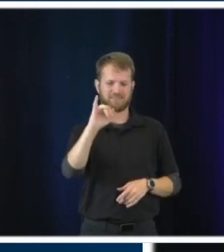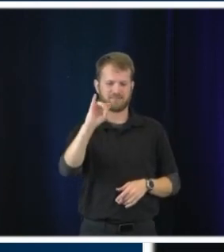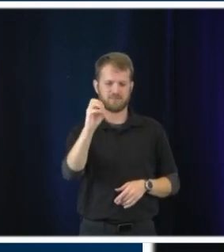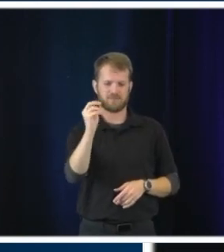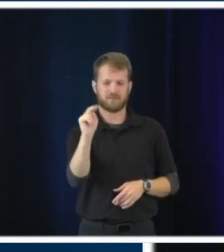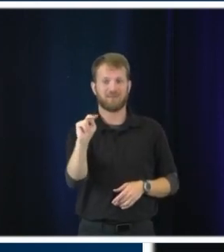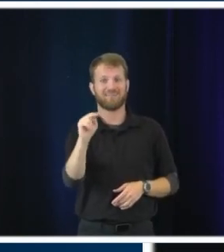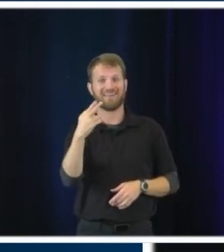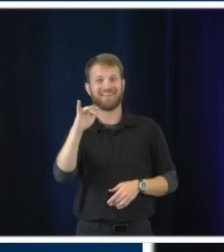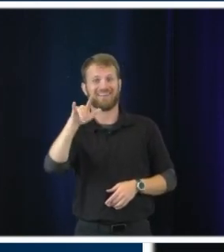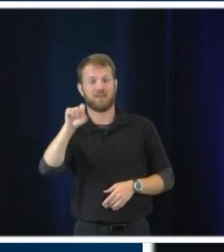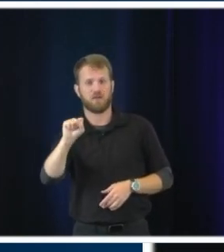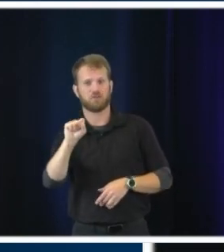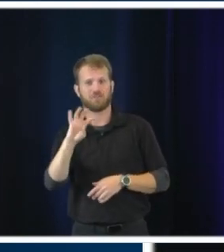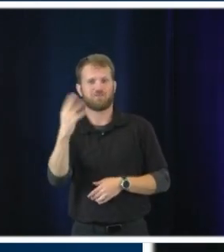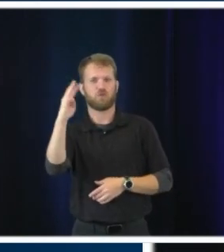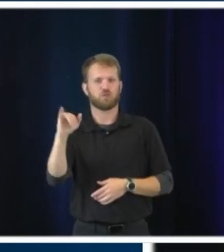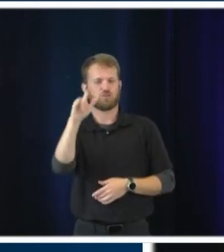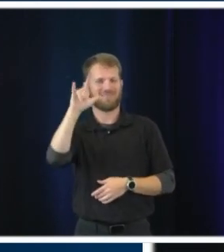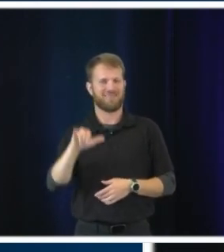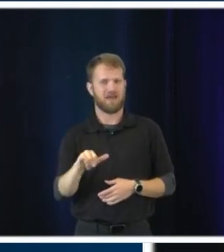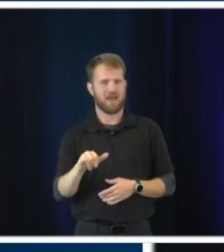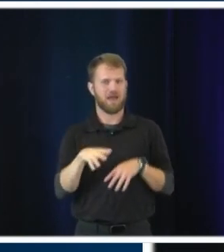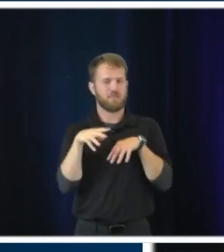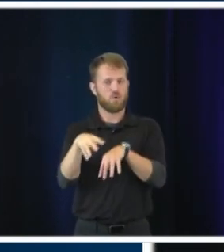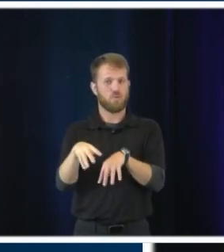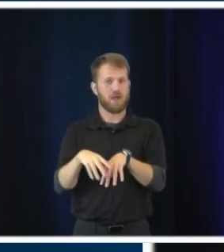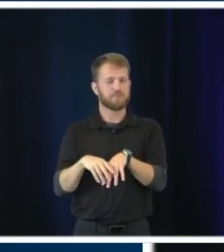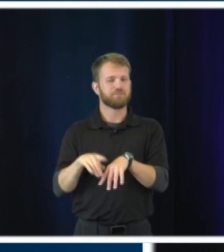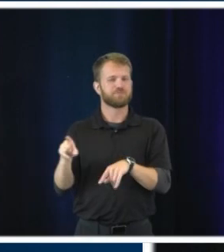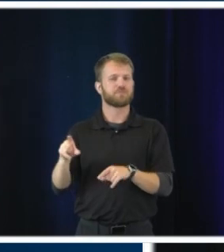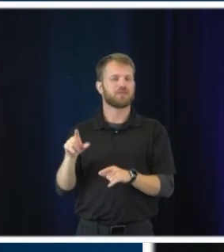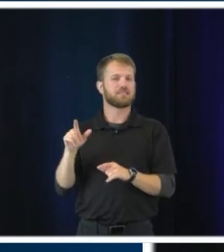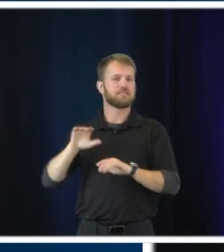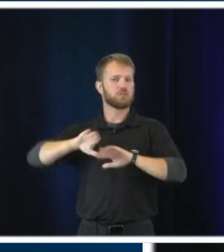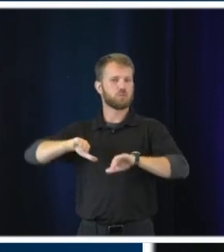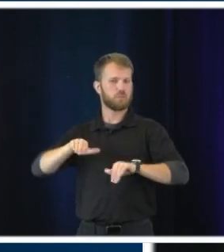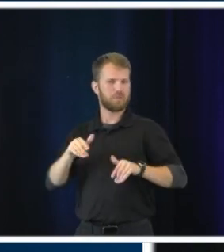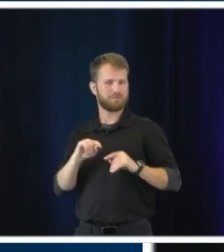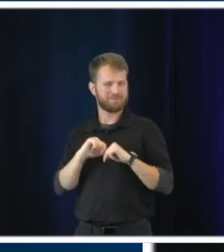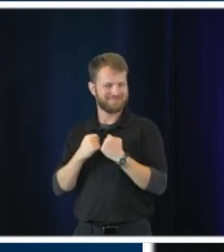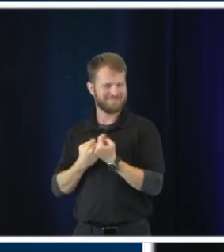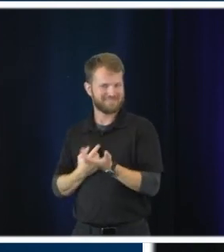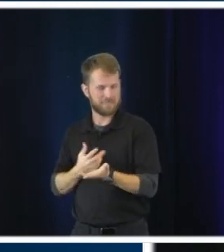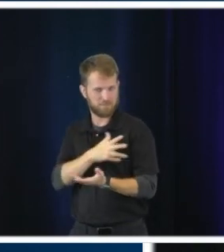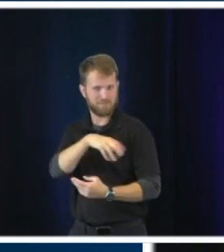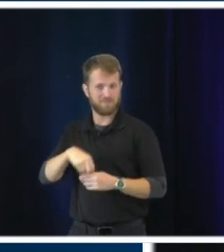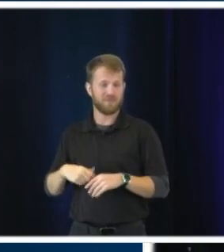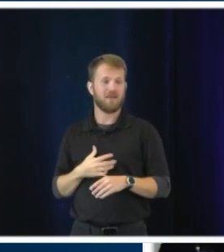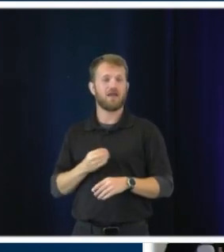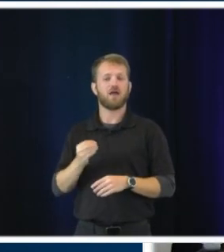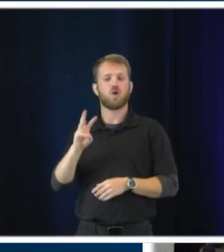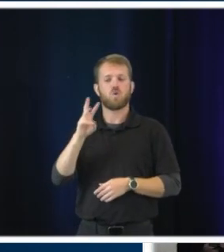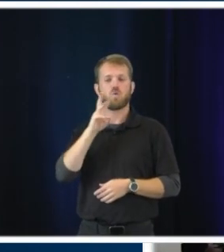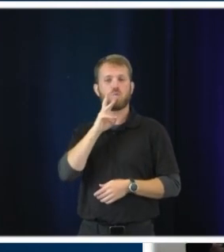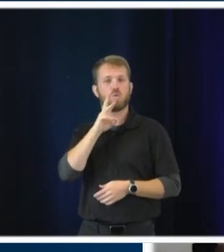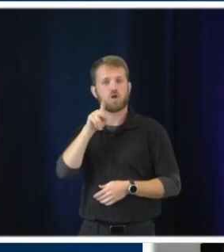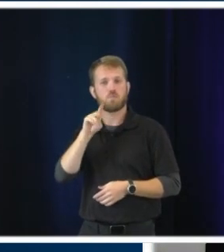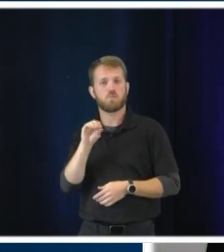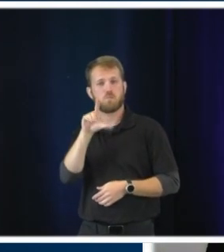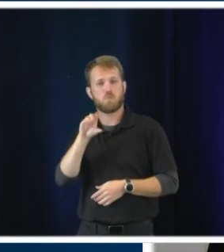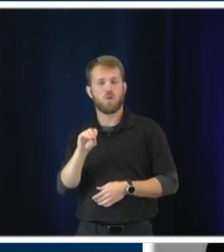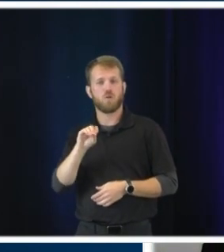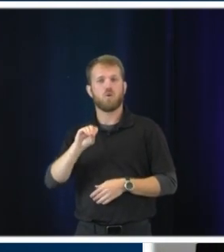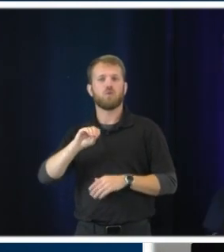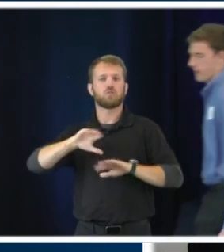parade. He is a swim coach for the Worthington Wave swim team and a captain of the Worthington Kilbourne water polo and swim